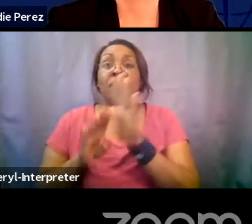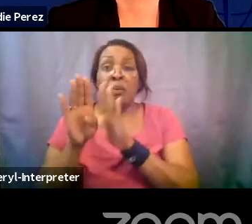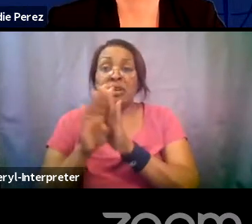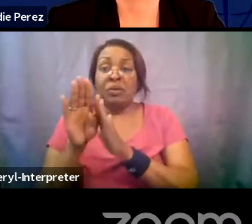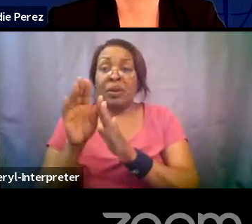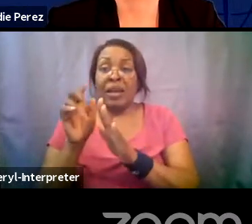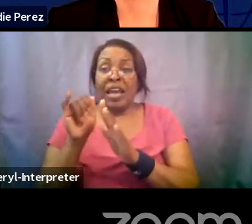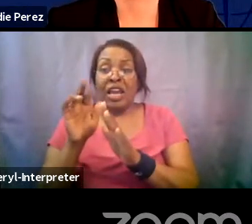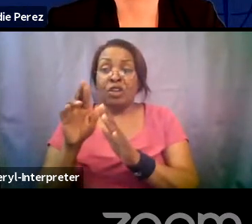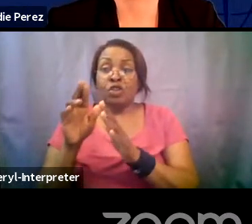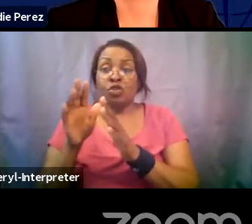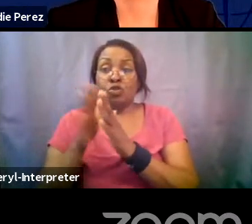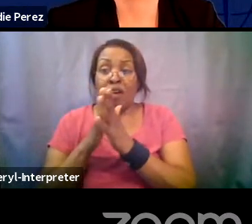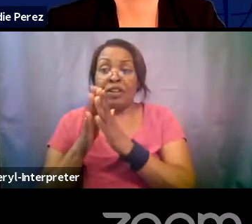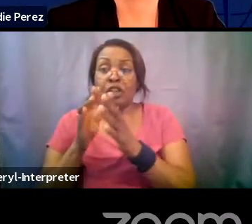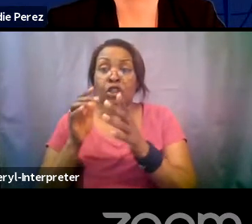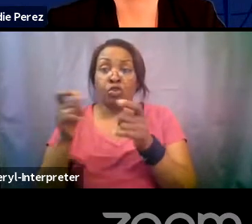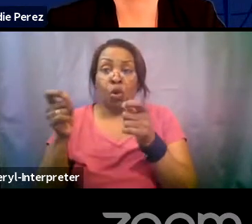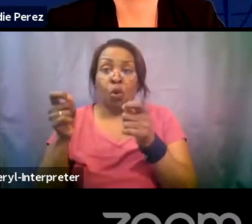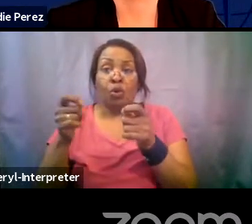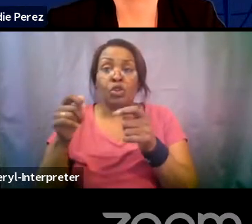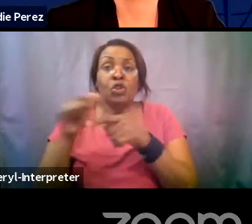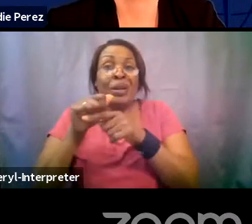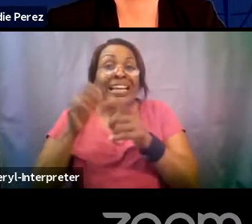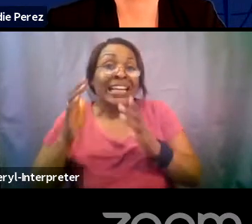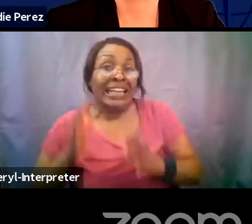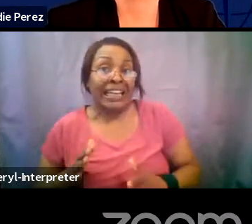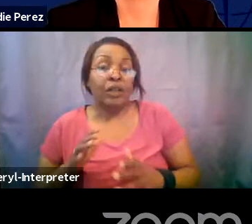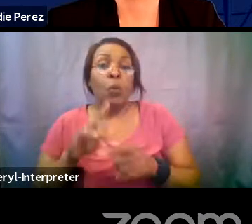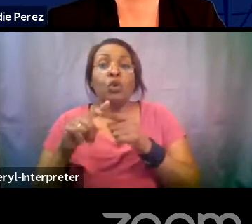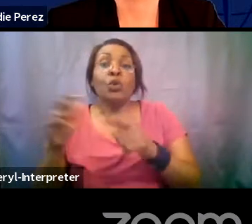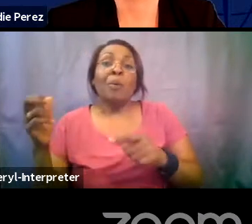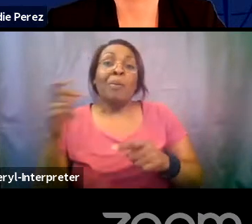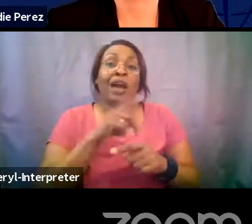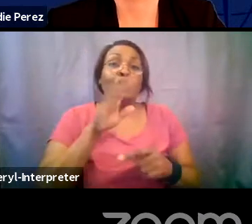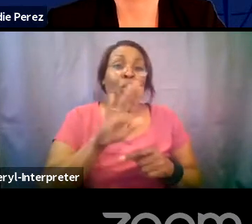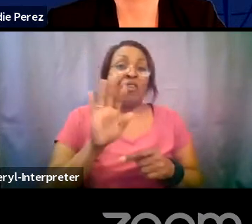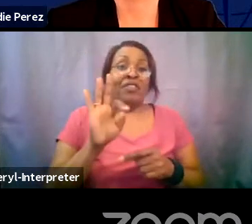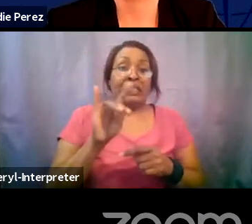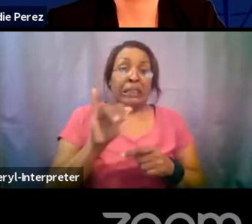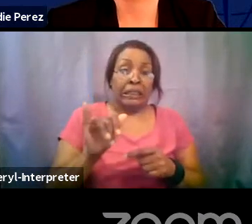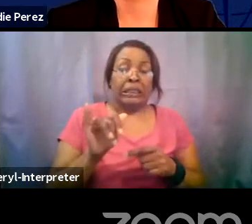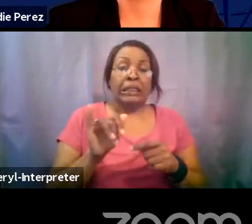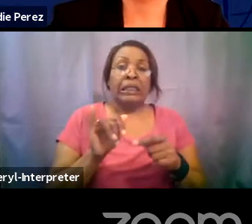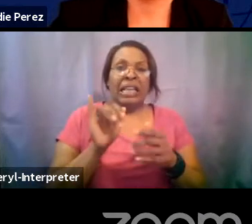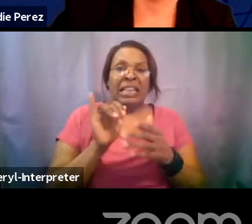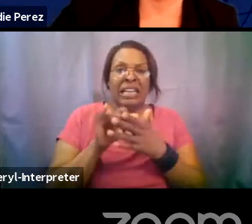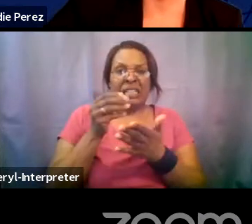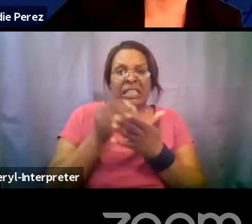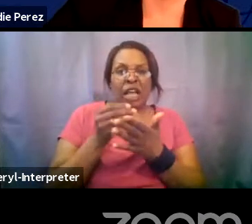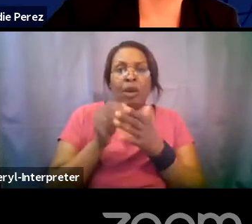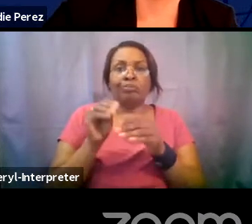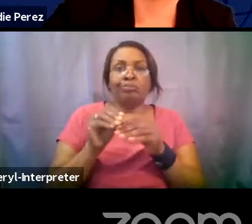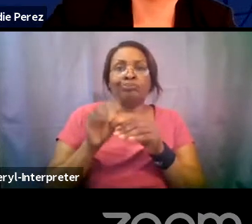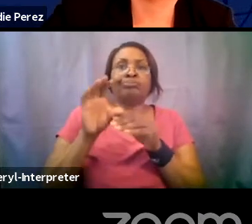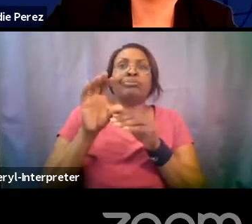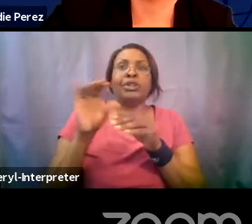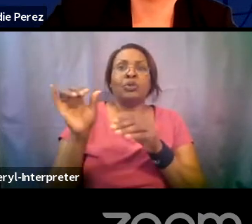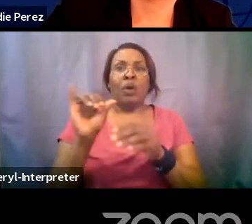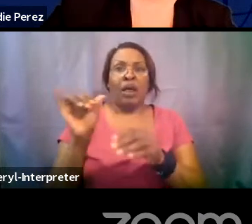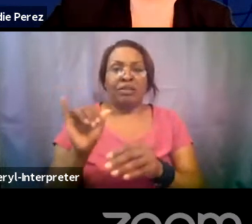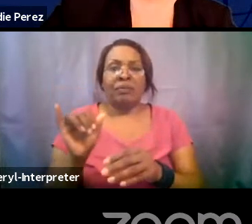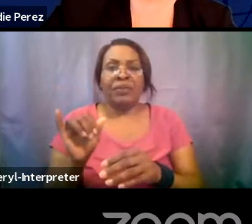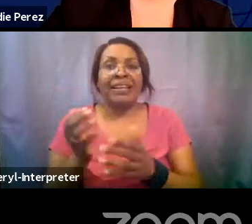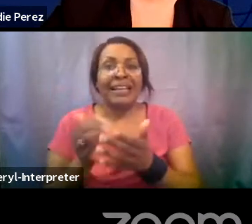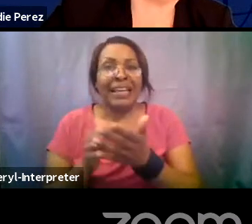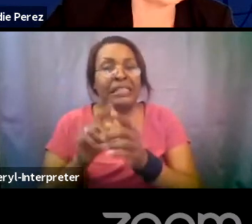traffic control trainee, then whenever you go back to your facility, that salary increases as well. And it's, again,